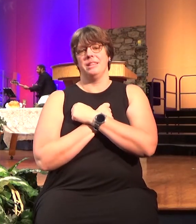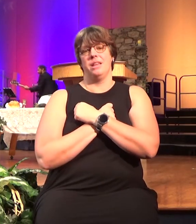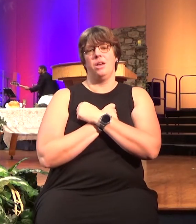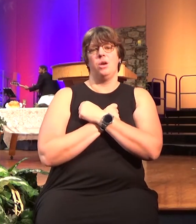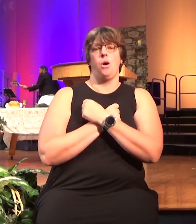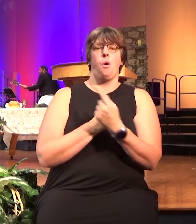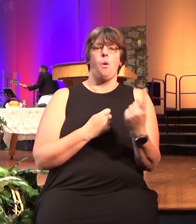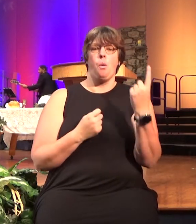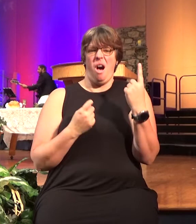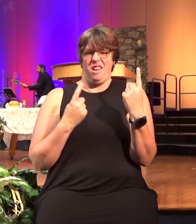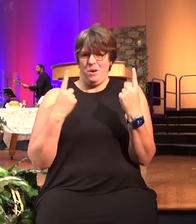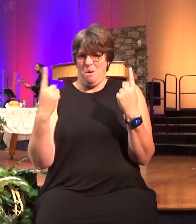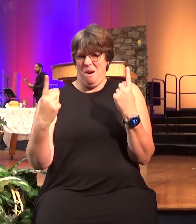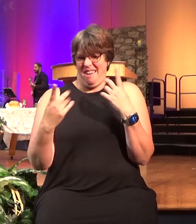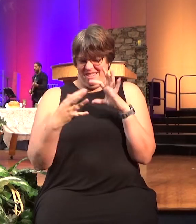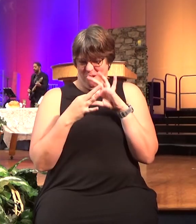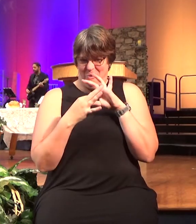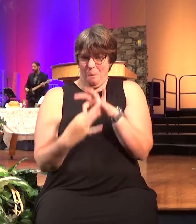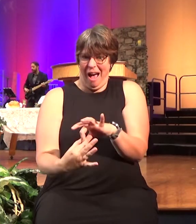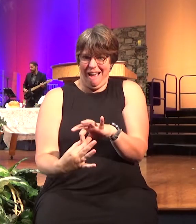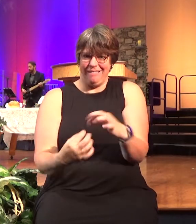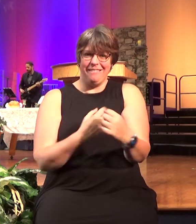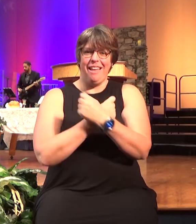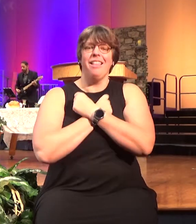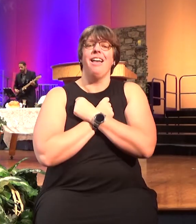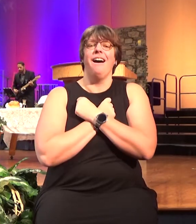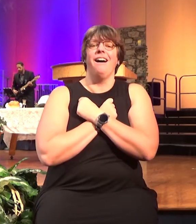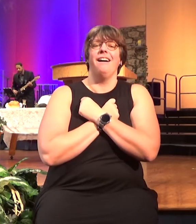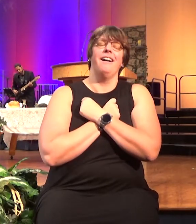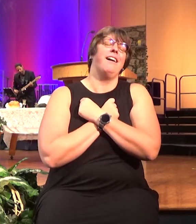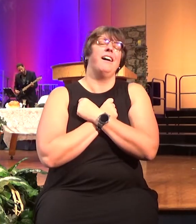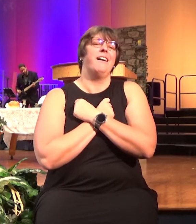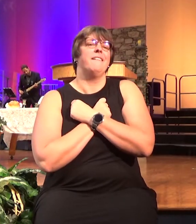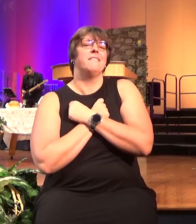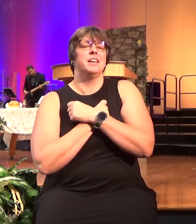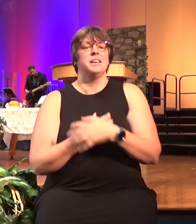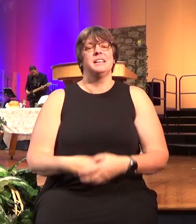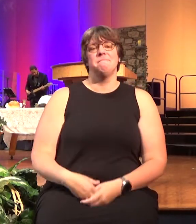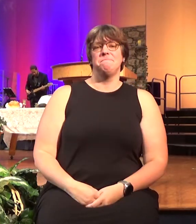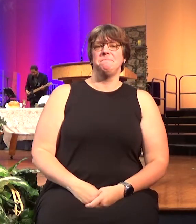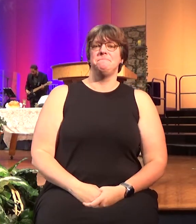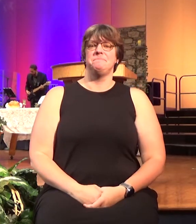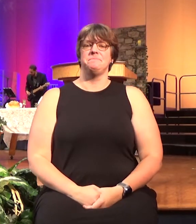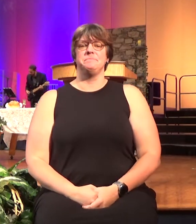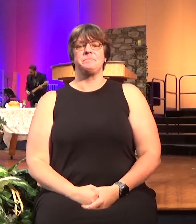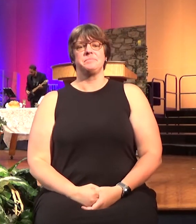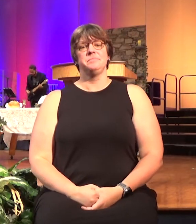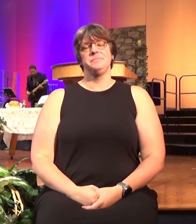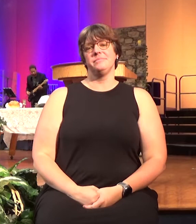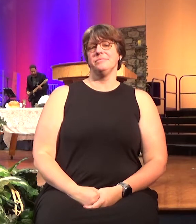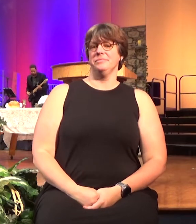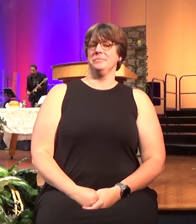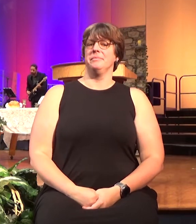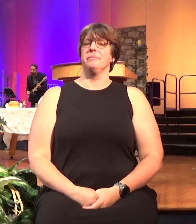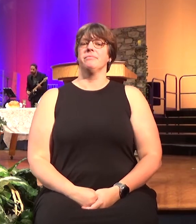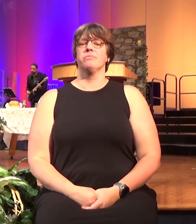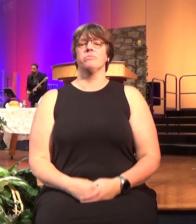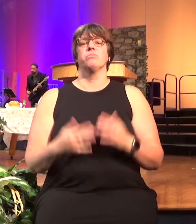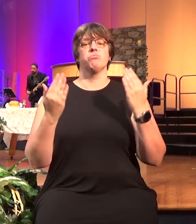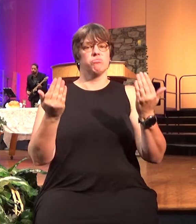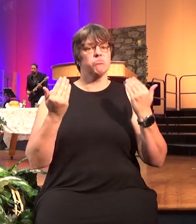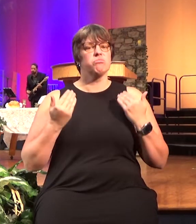If you look beneath your skin to see who lies within, what would you